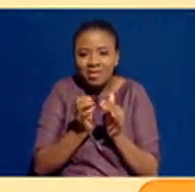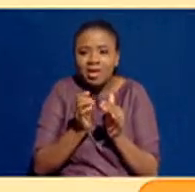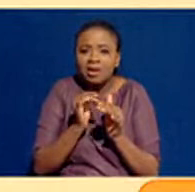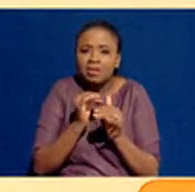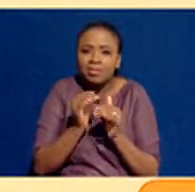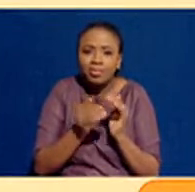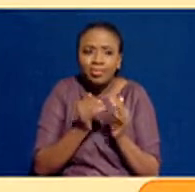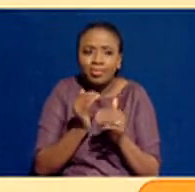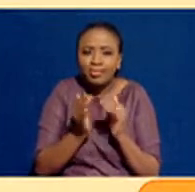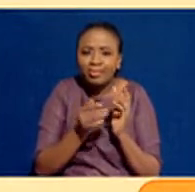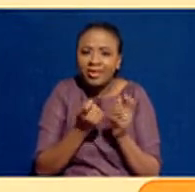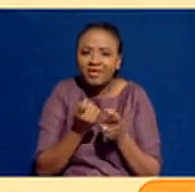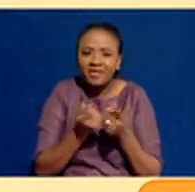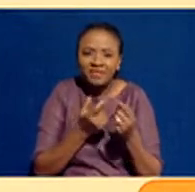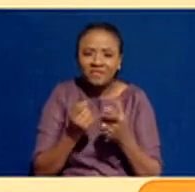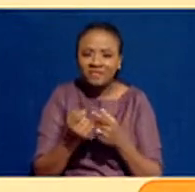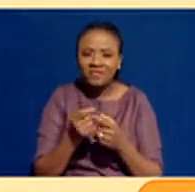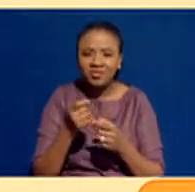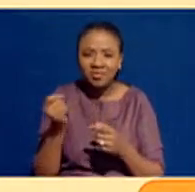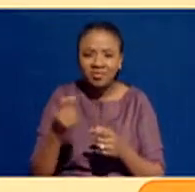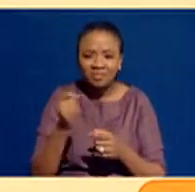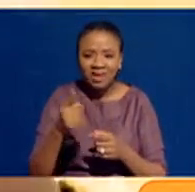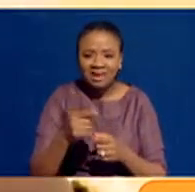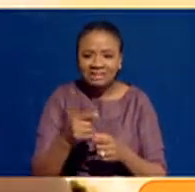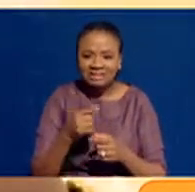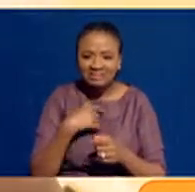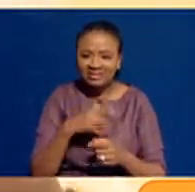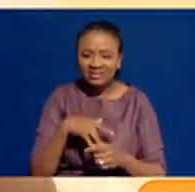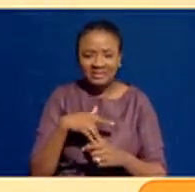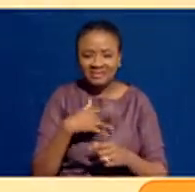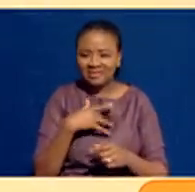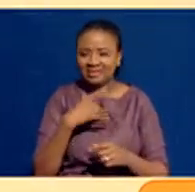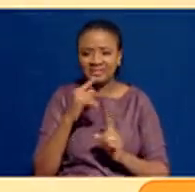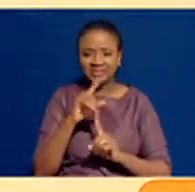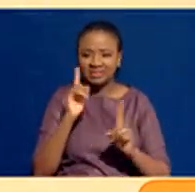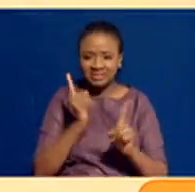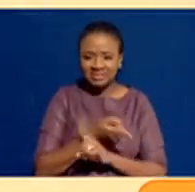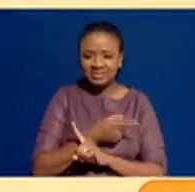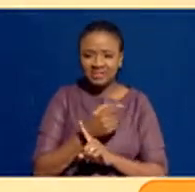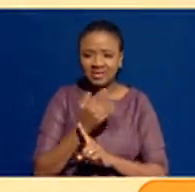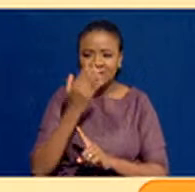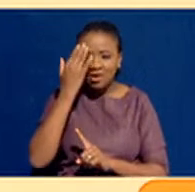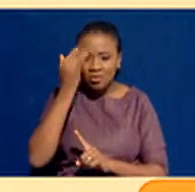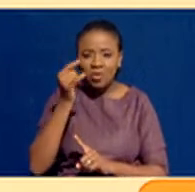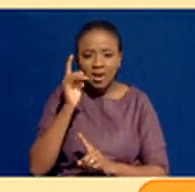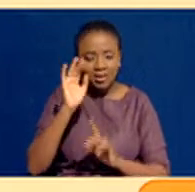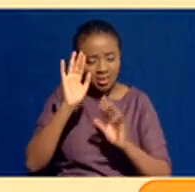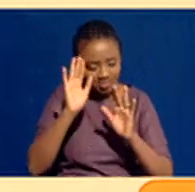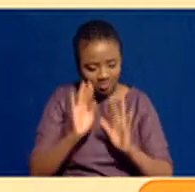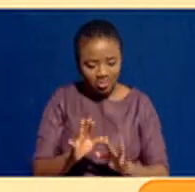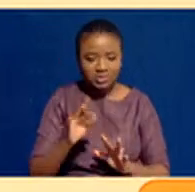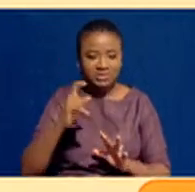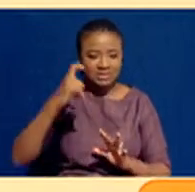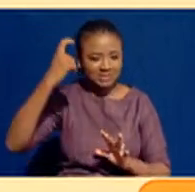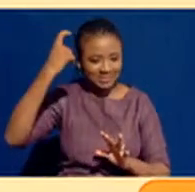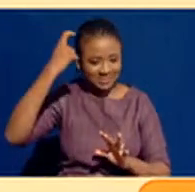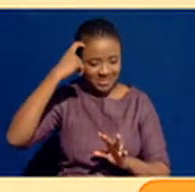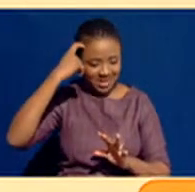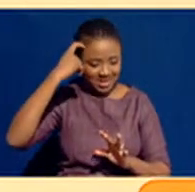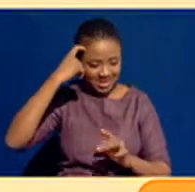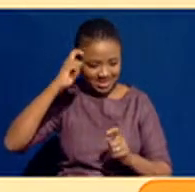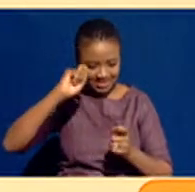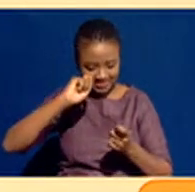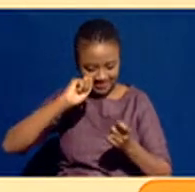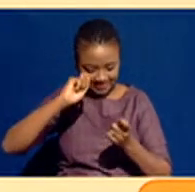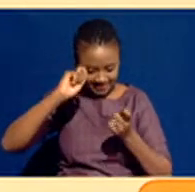months were, they were something new. First of all, you have to adjust mentally. You have to tune yourself